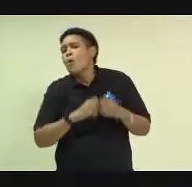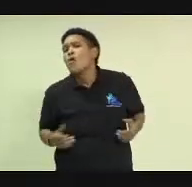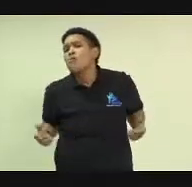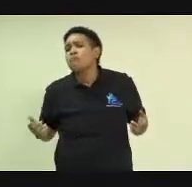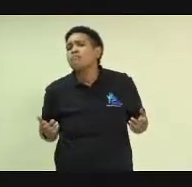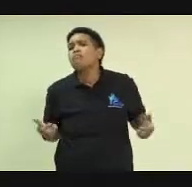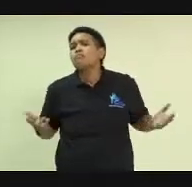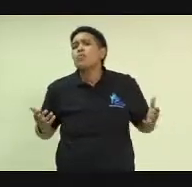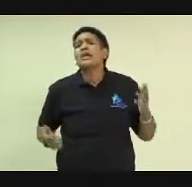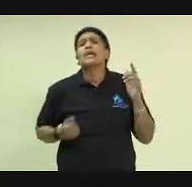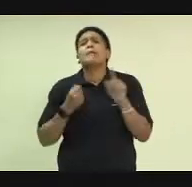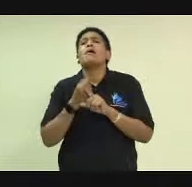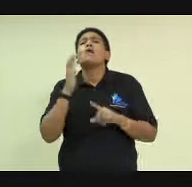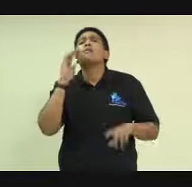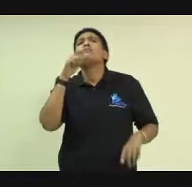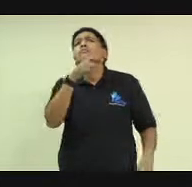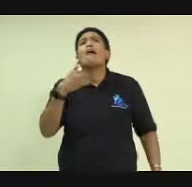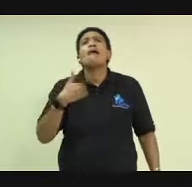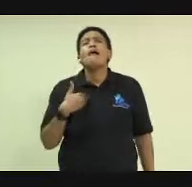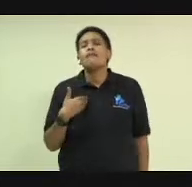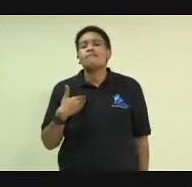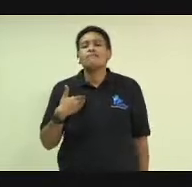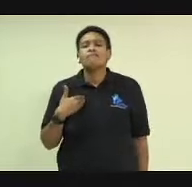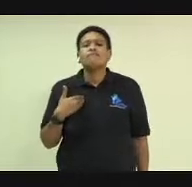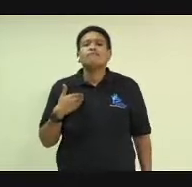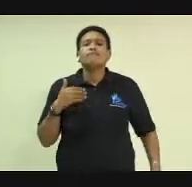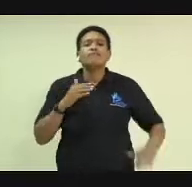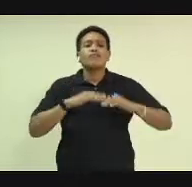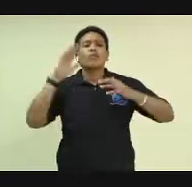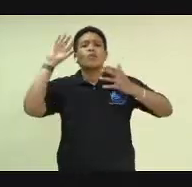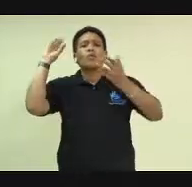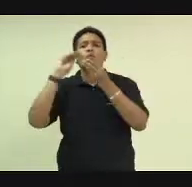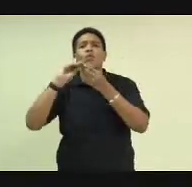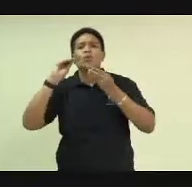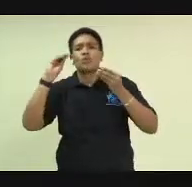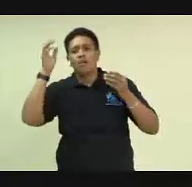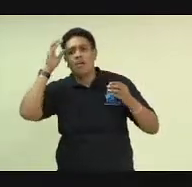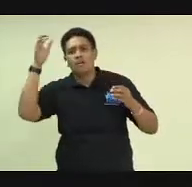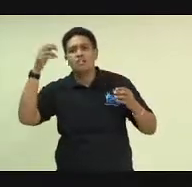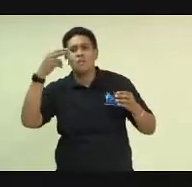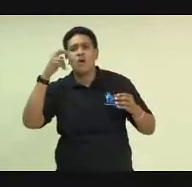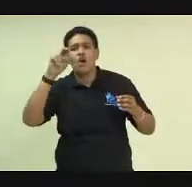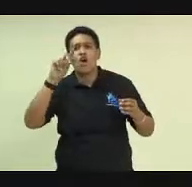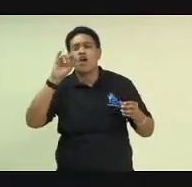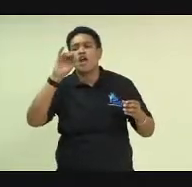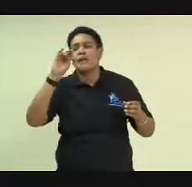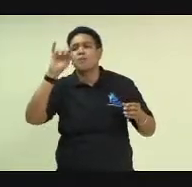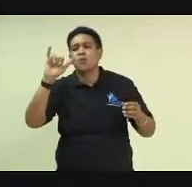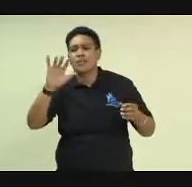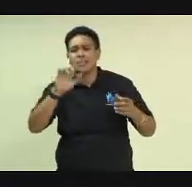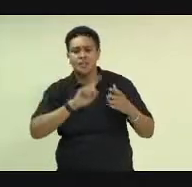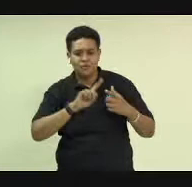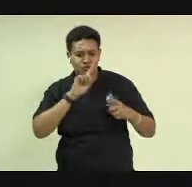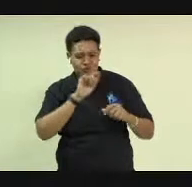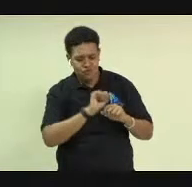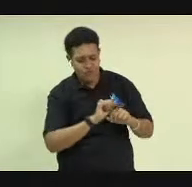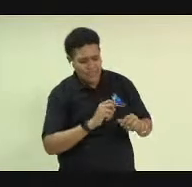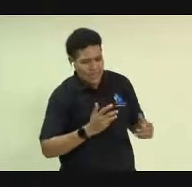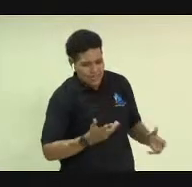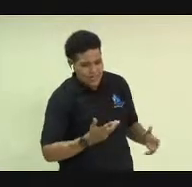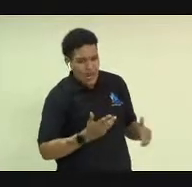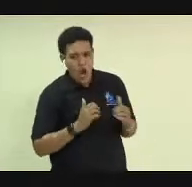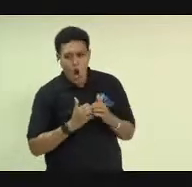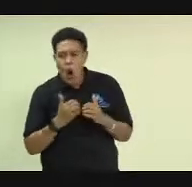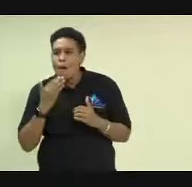And what impact will that have on the whole concept of herd immunity and really the